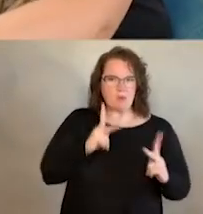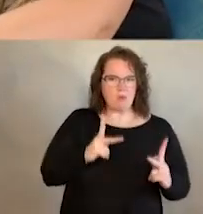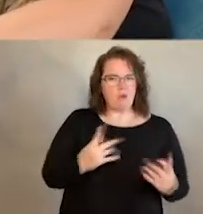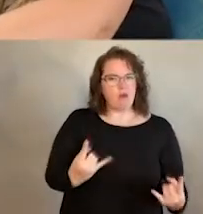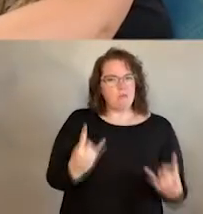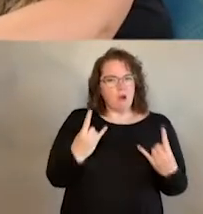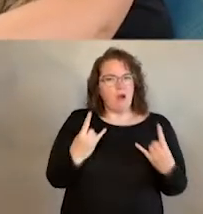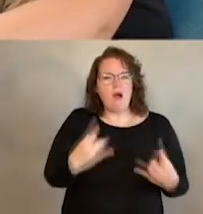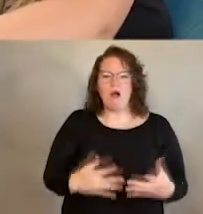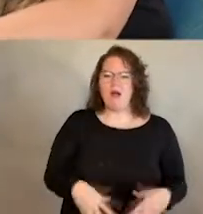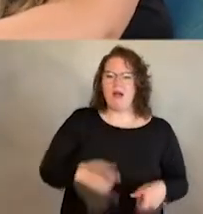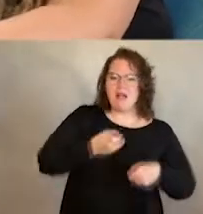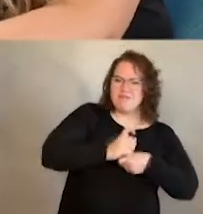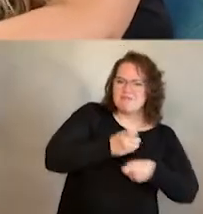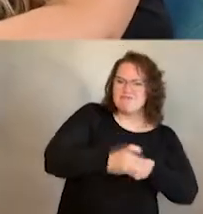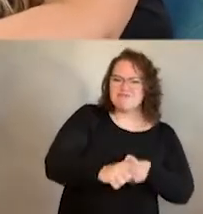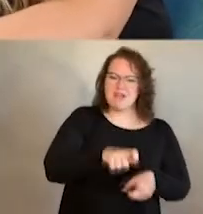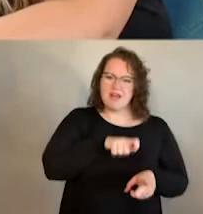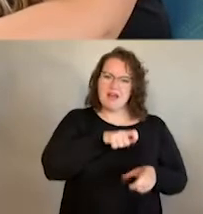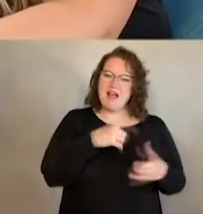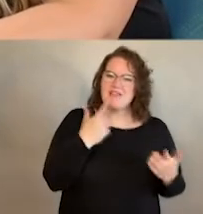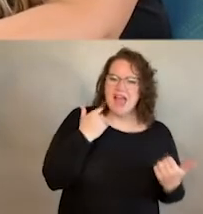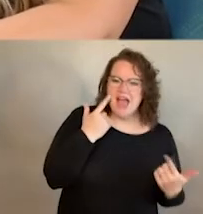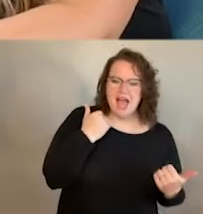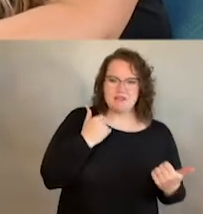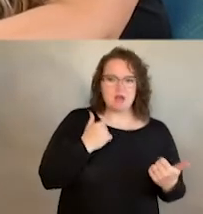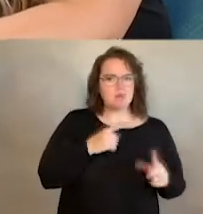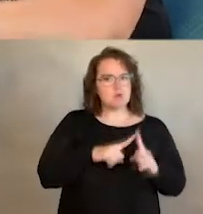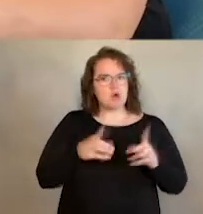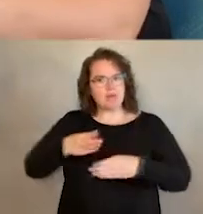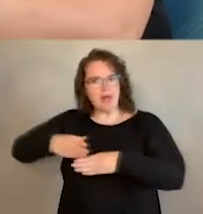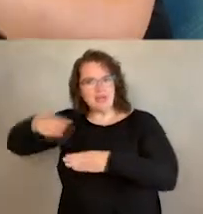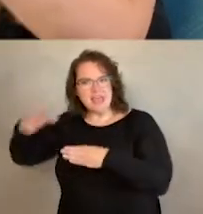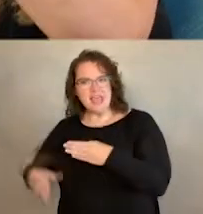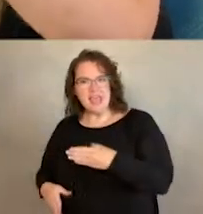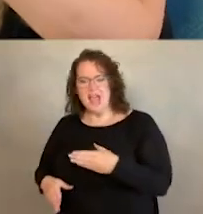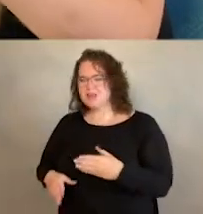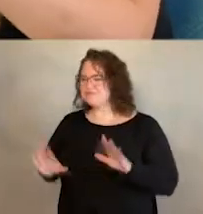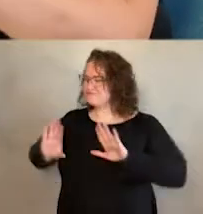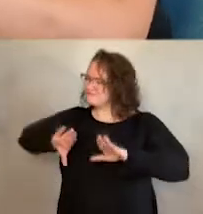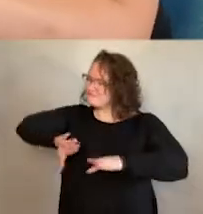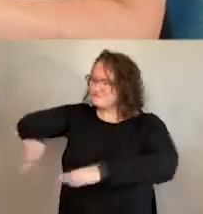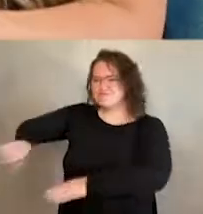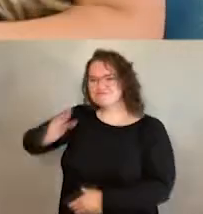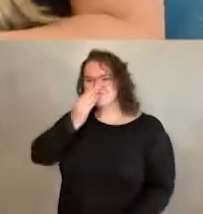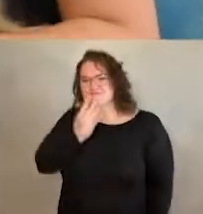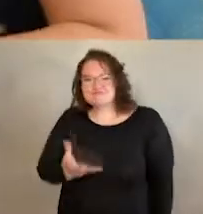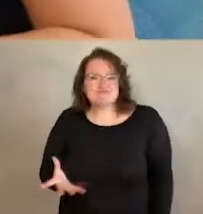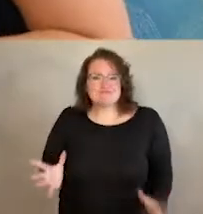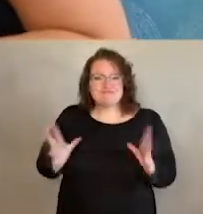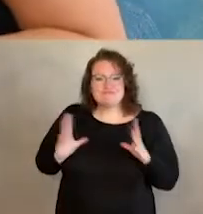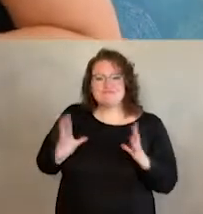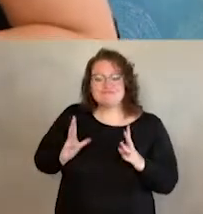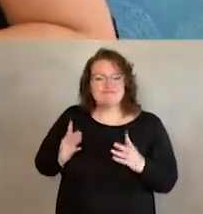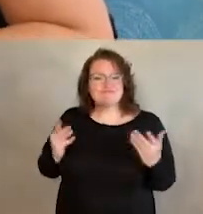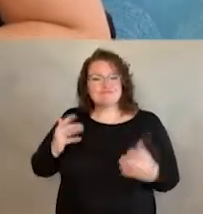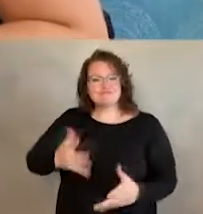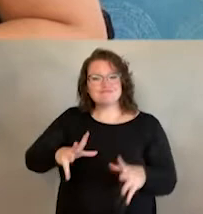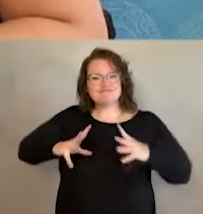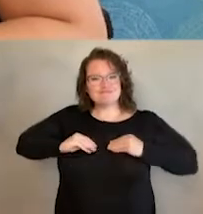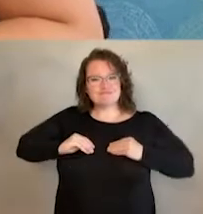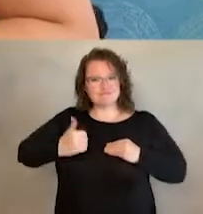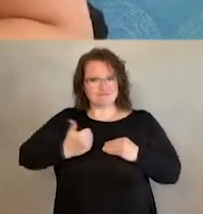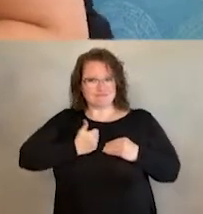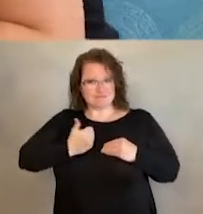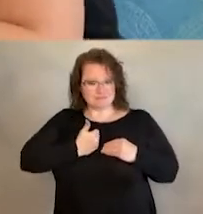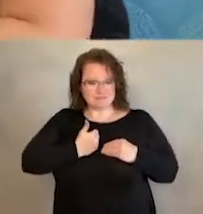end, she let everything go, and she was happy. She was happy because she finally